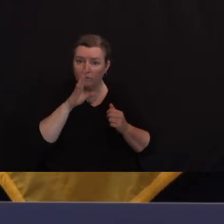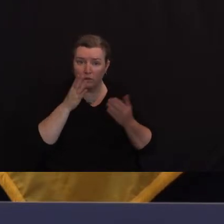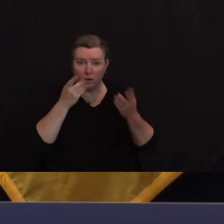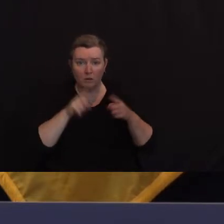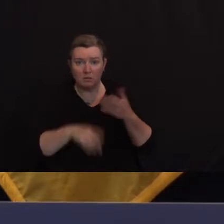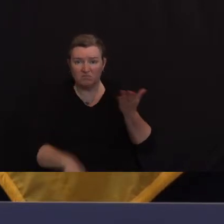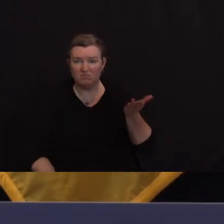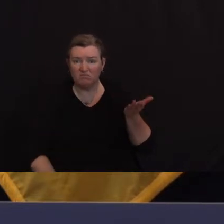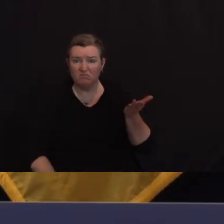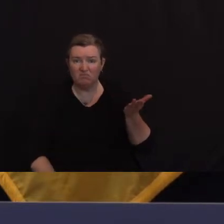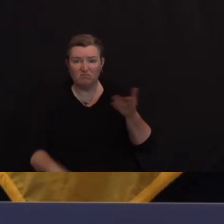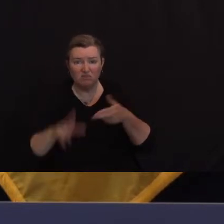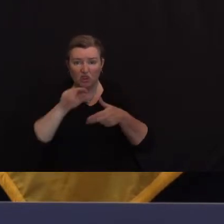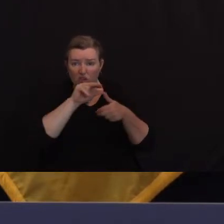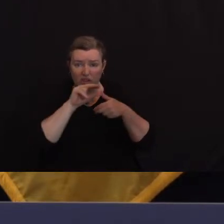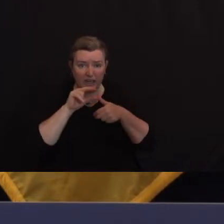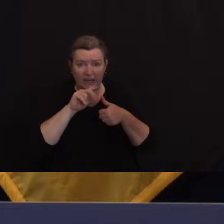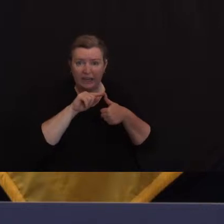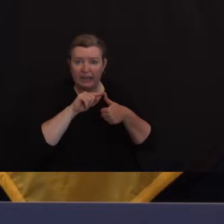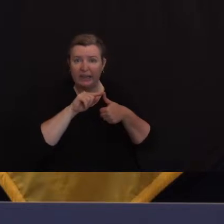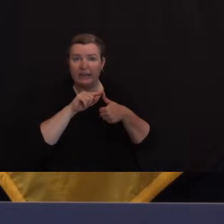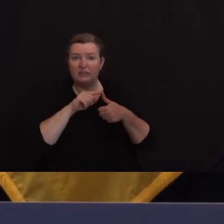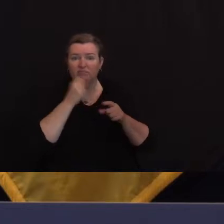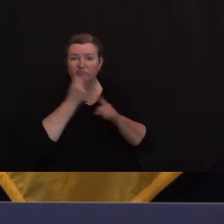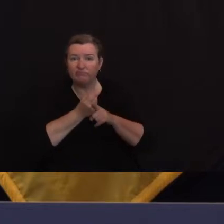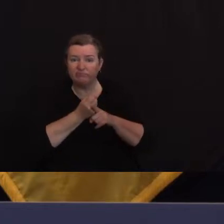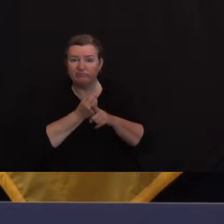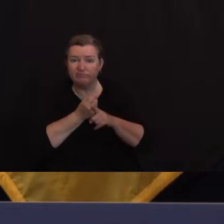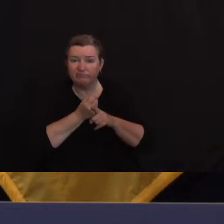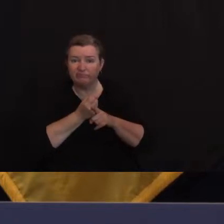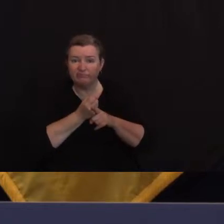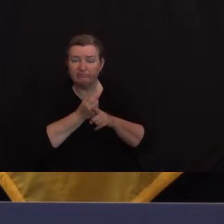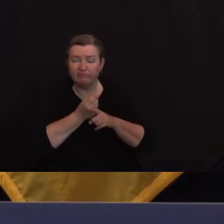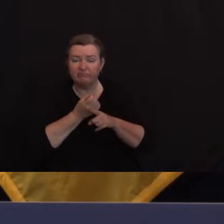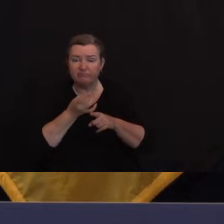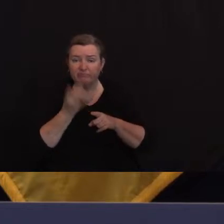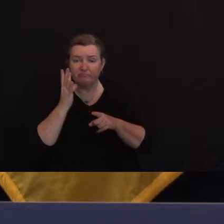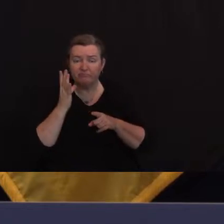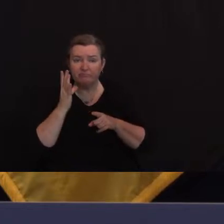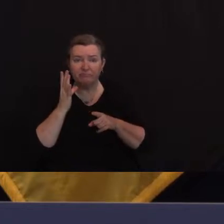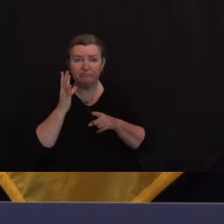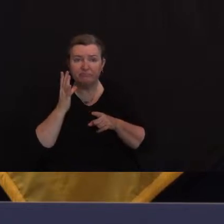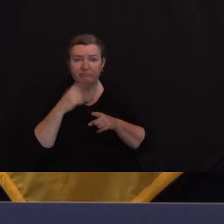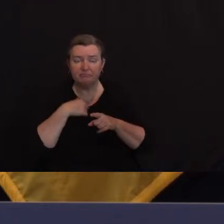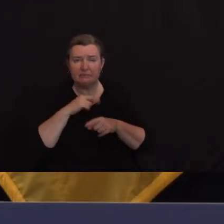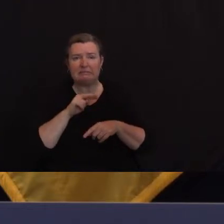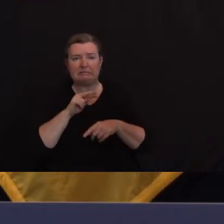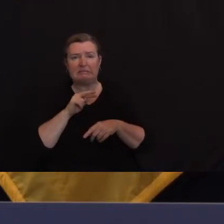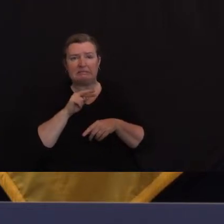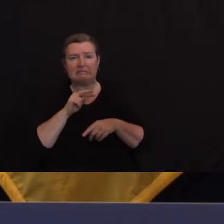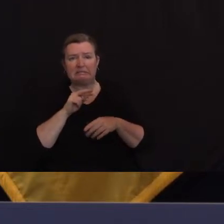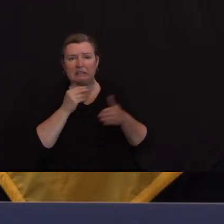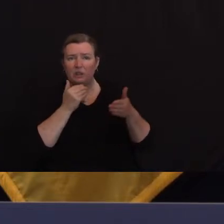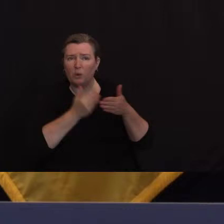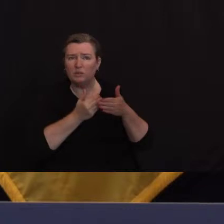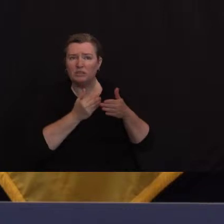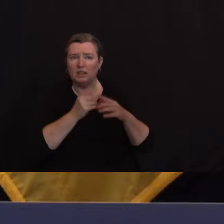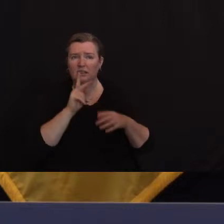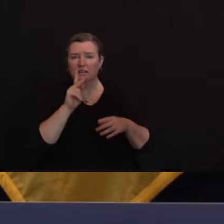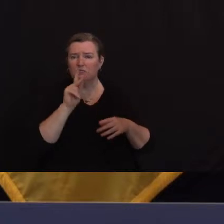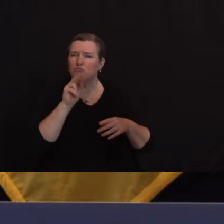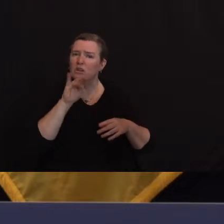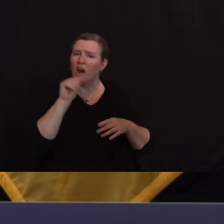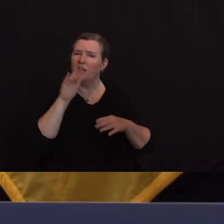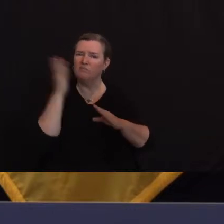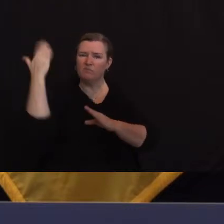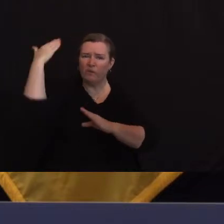this storm. And he made the point this is sort of comparable to Katrina, but the good news is there's a lot more in